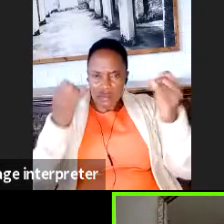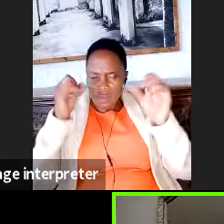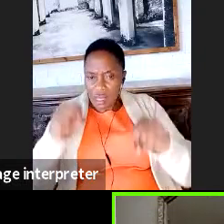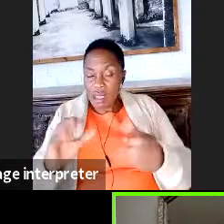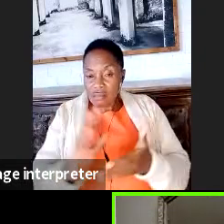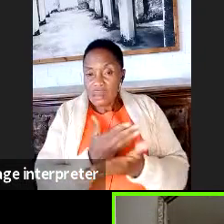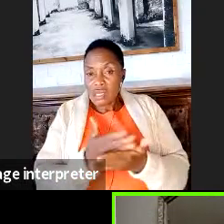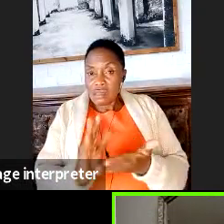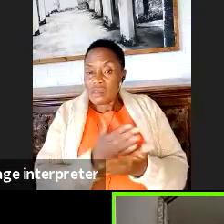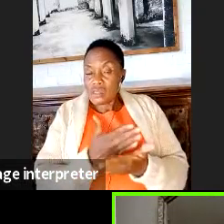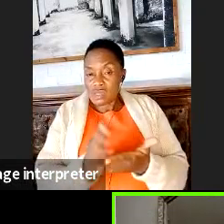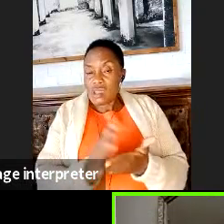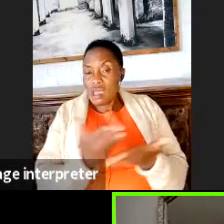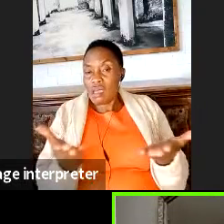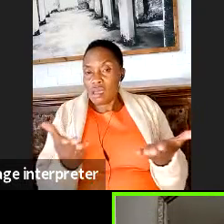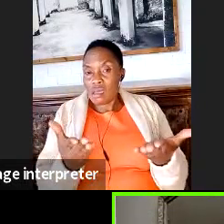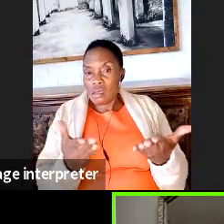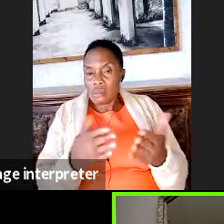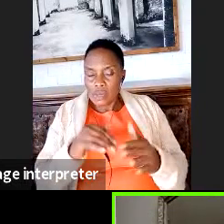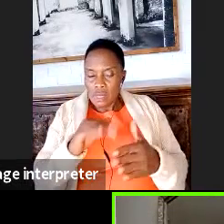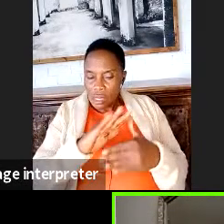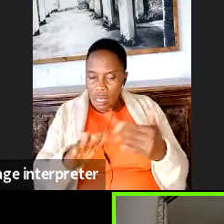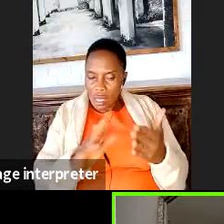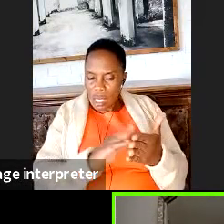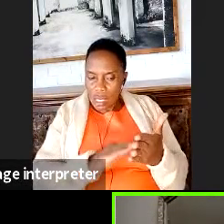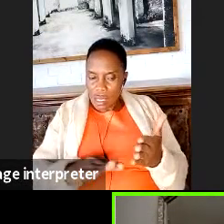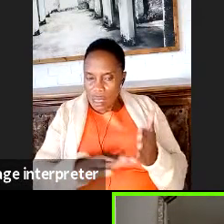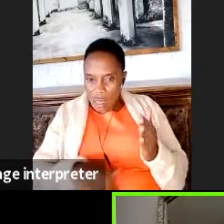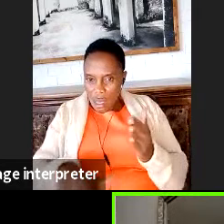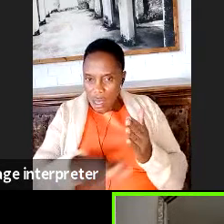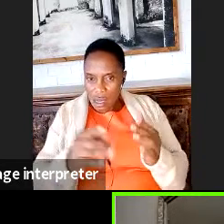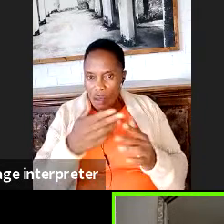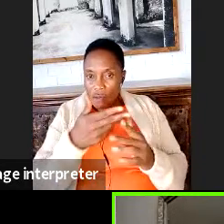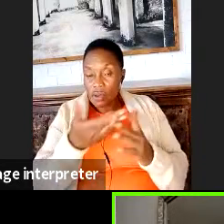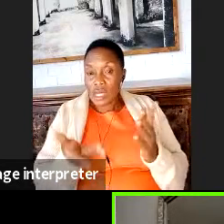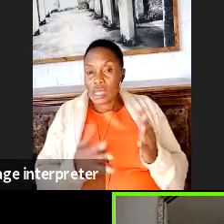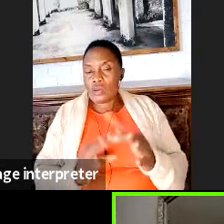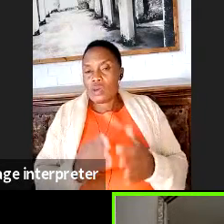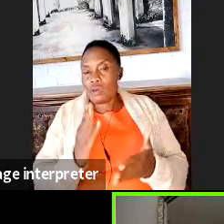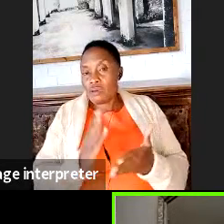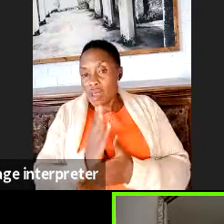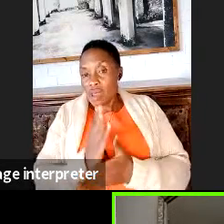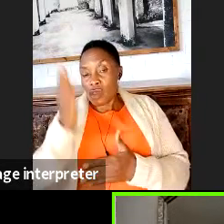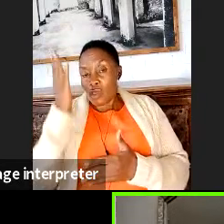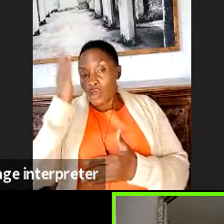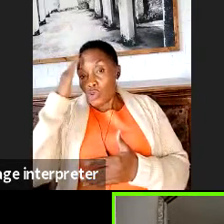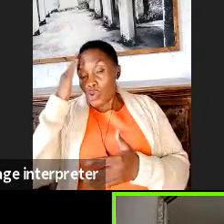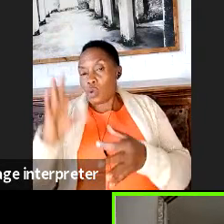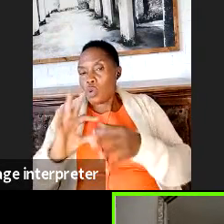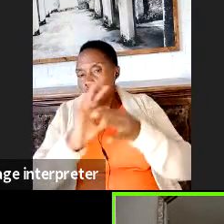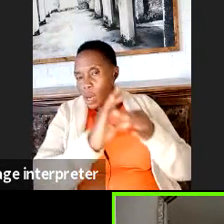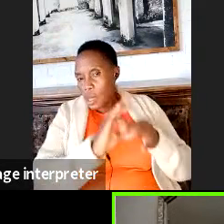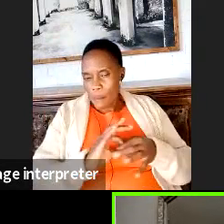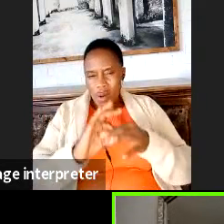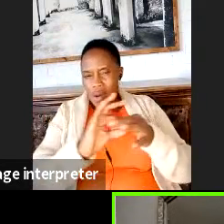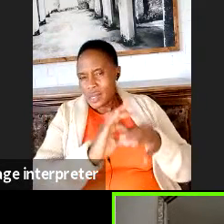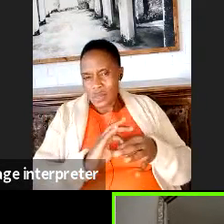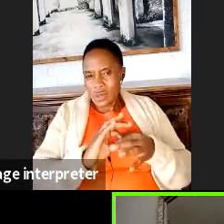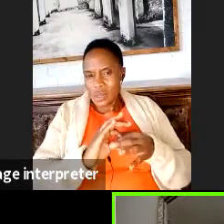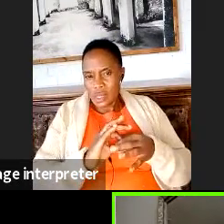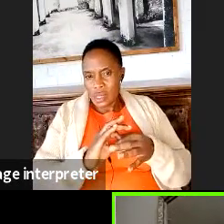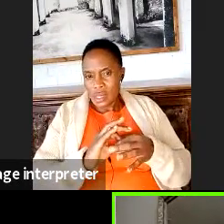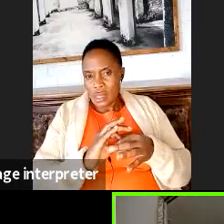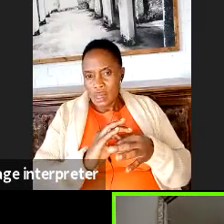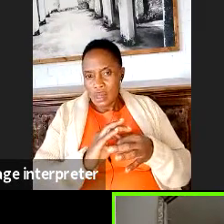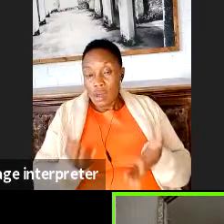that deals with digital rights, for instance. So collaboration, raising issues when